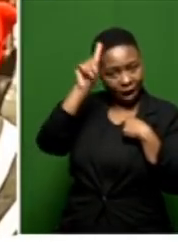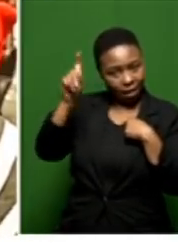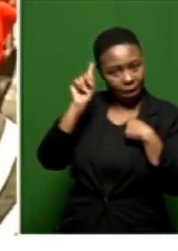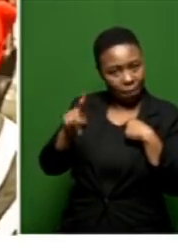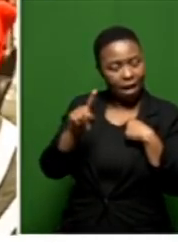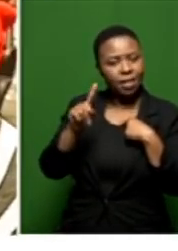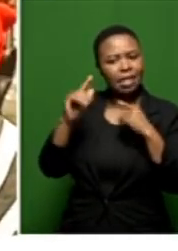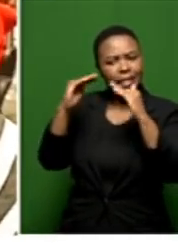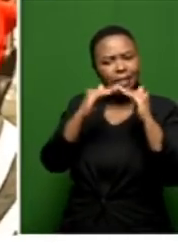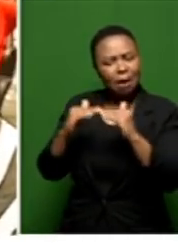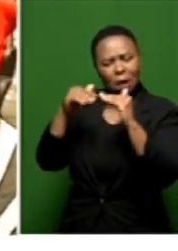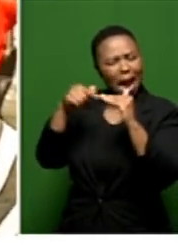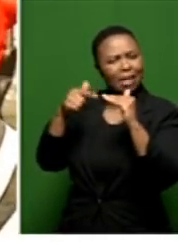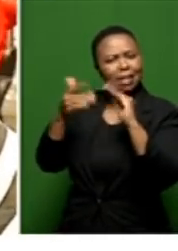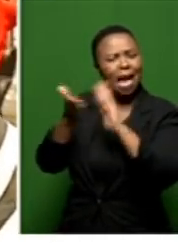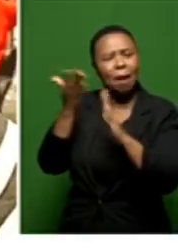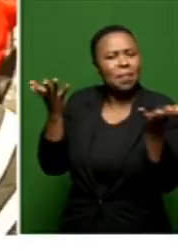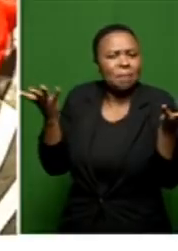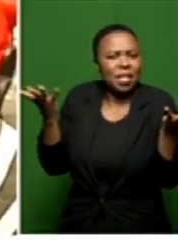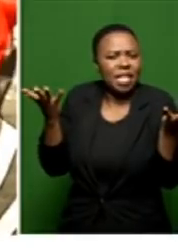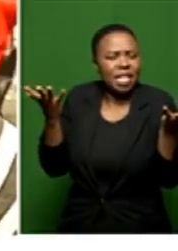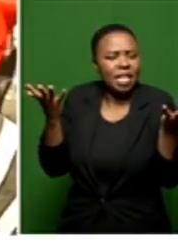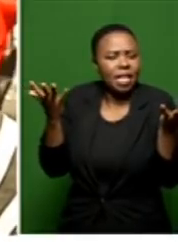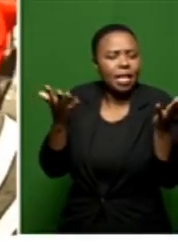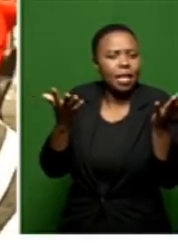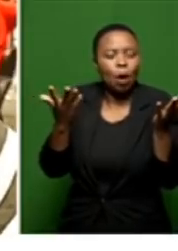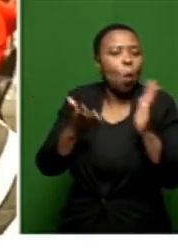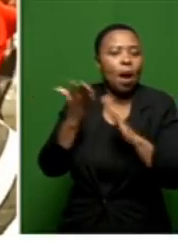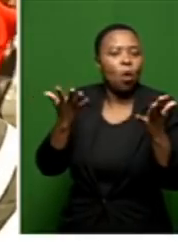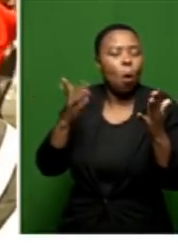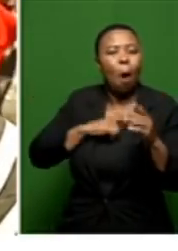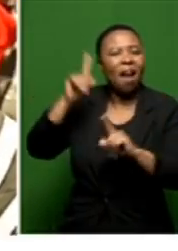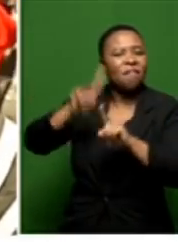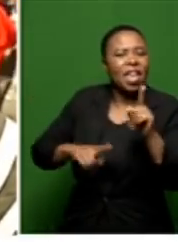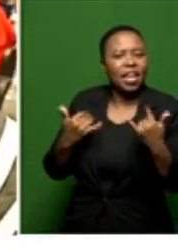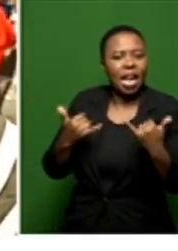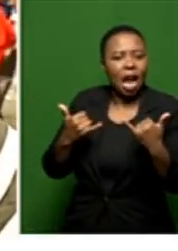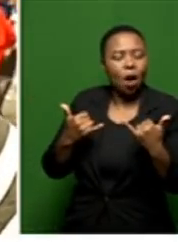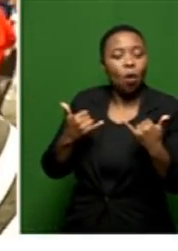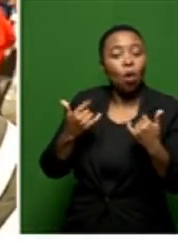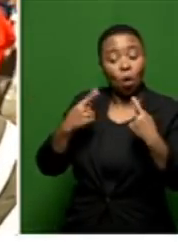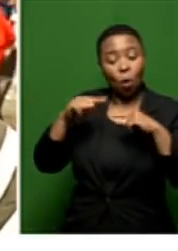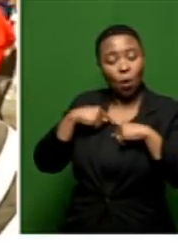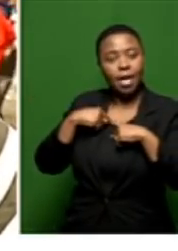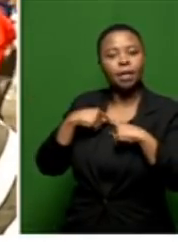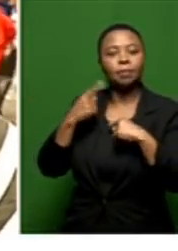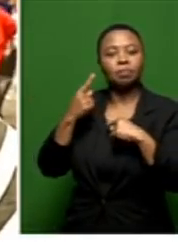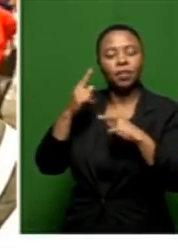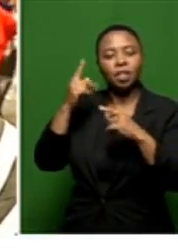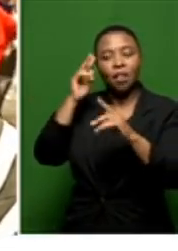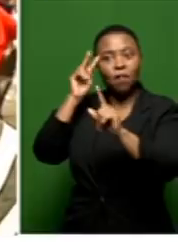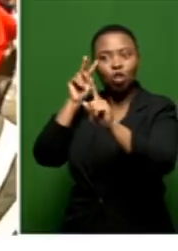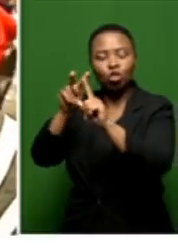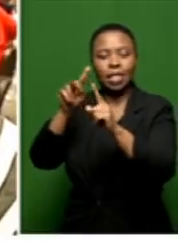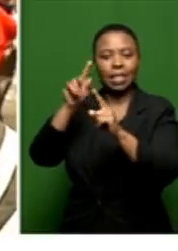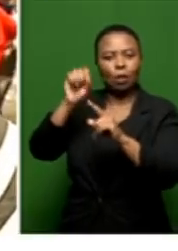going, and why is it failing so dismally for the majority? Because while us as the middle class are able to access this vision, this dream